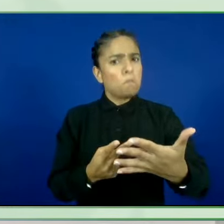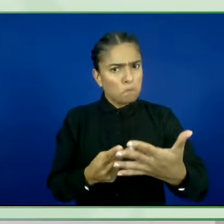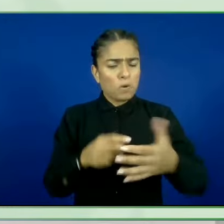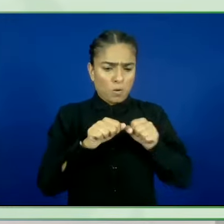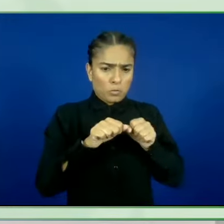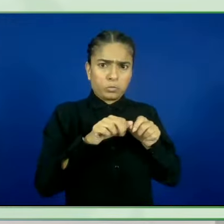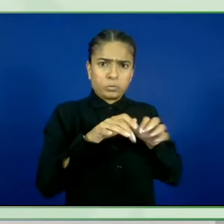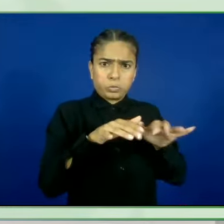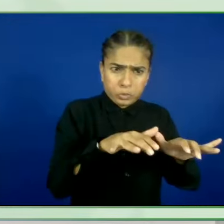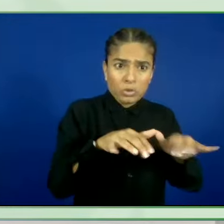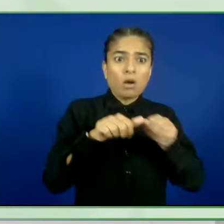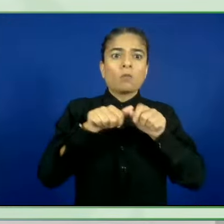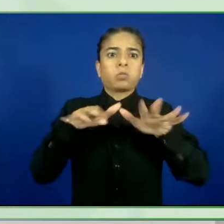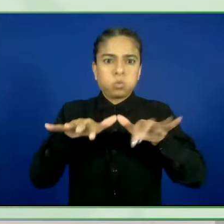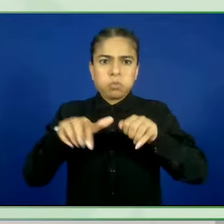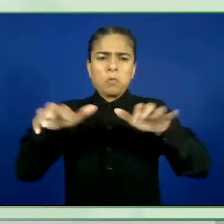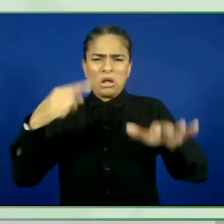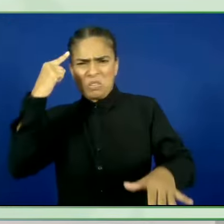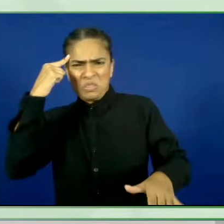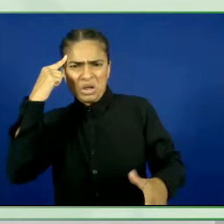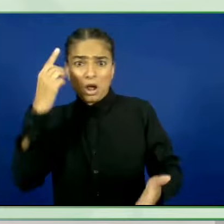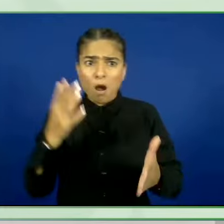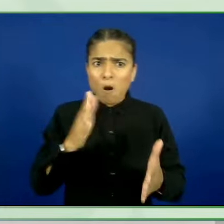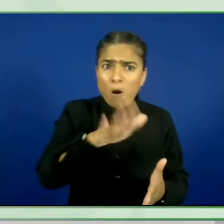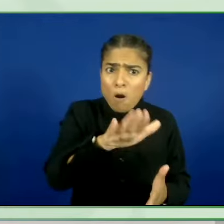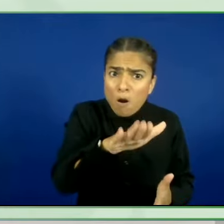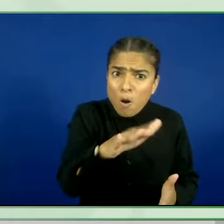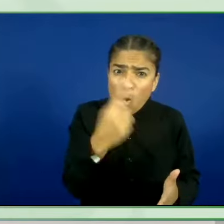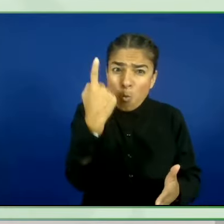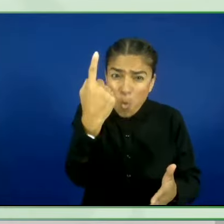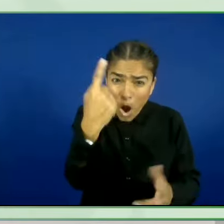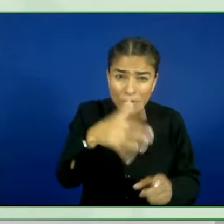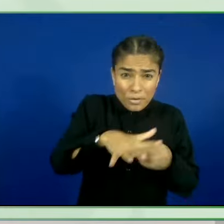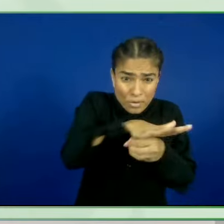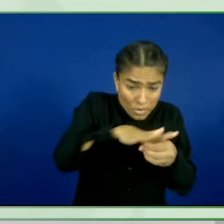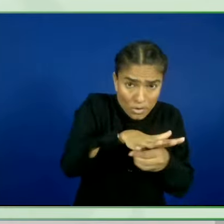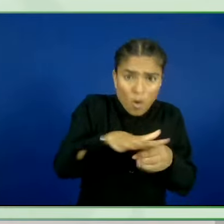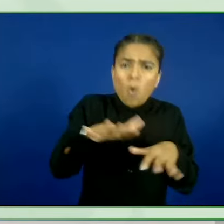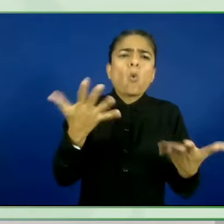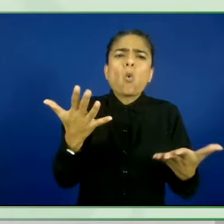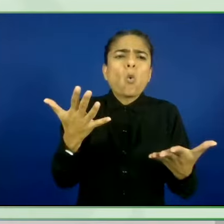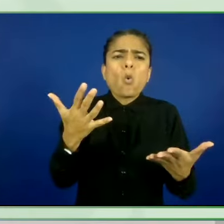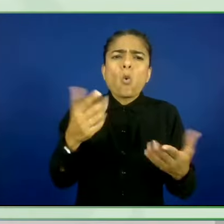3 and then try it all at the same time in those 3 regions?